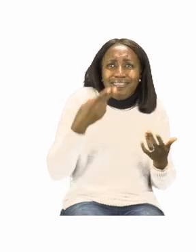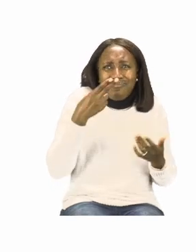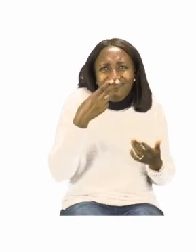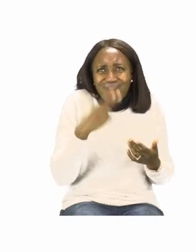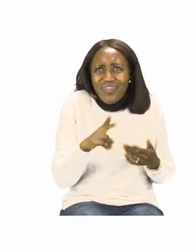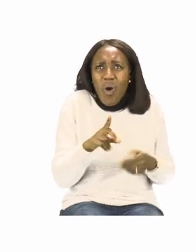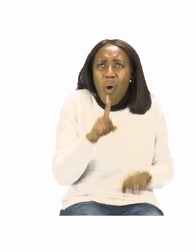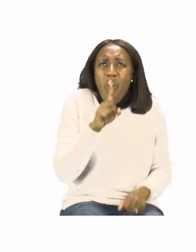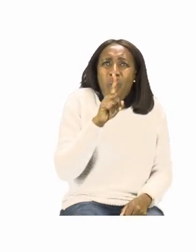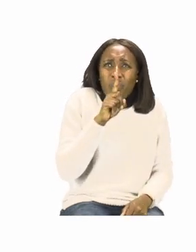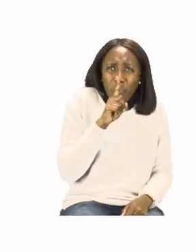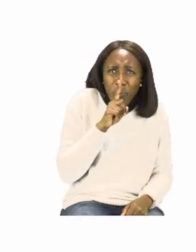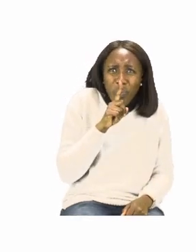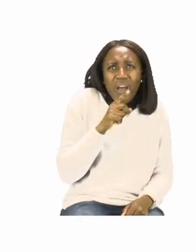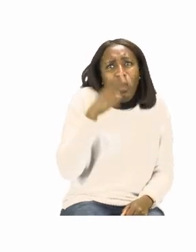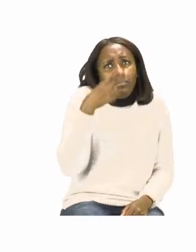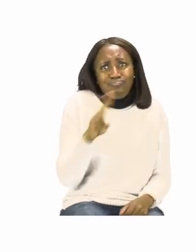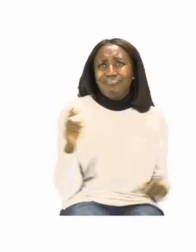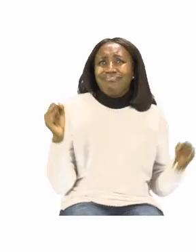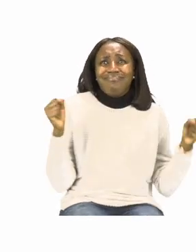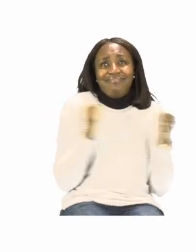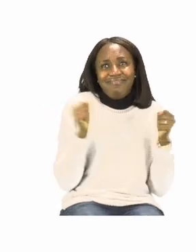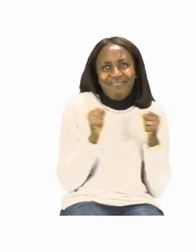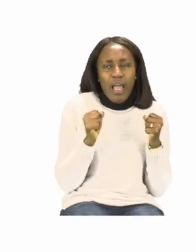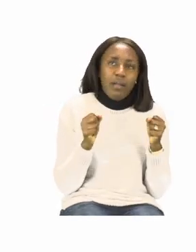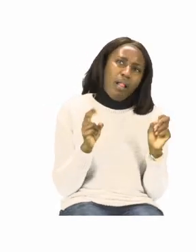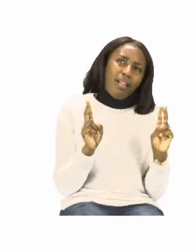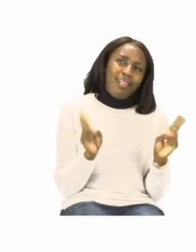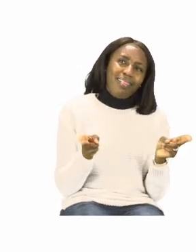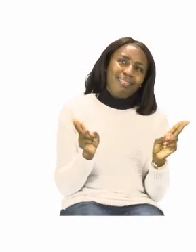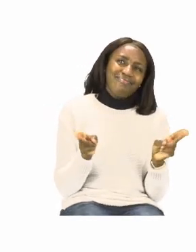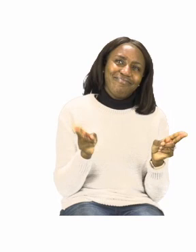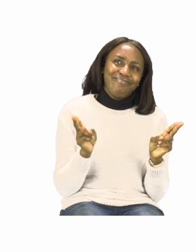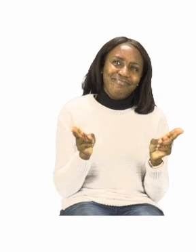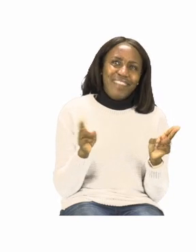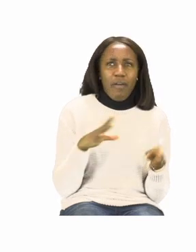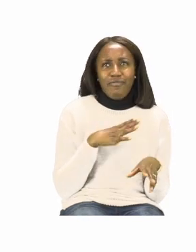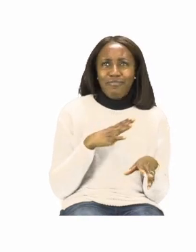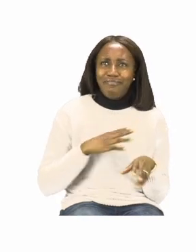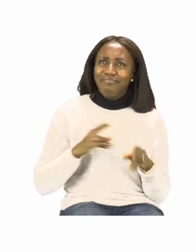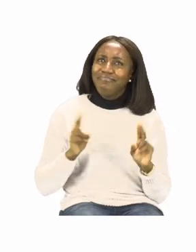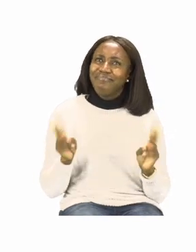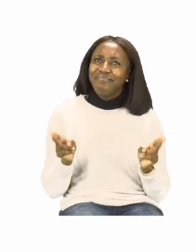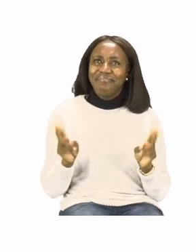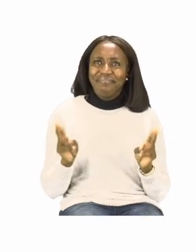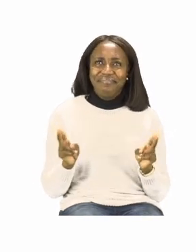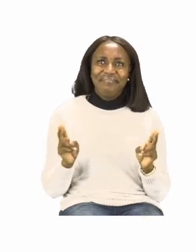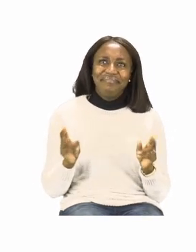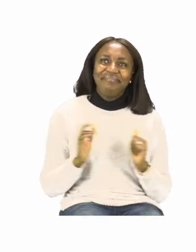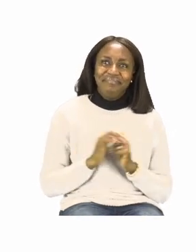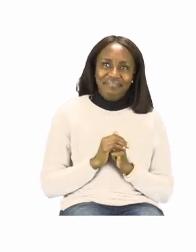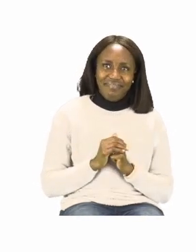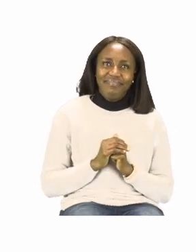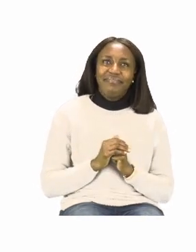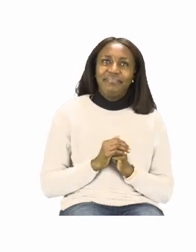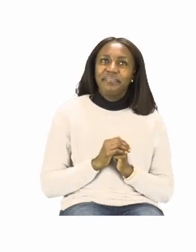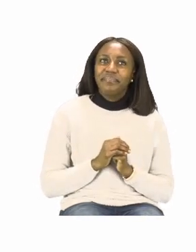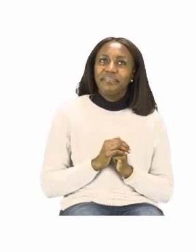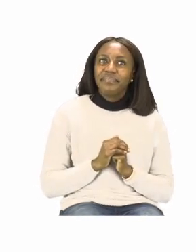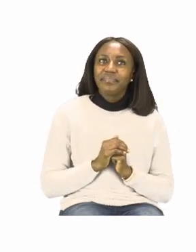which means it's not cold or hot. Somewhere in between, but mostly on the lower end of the